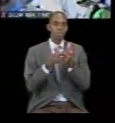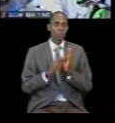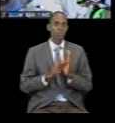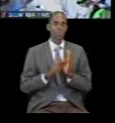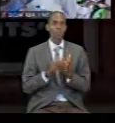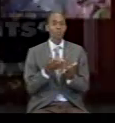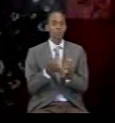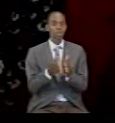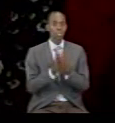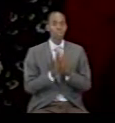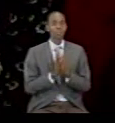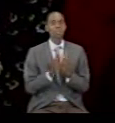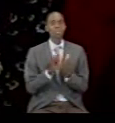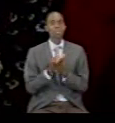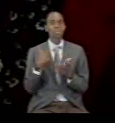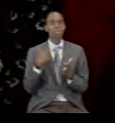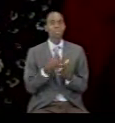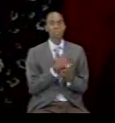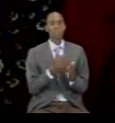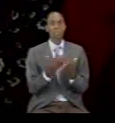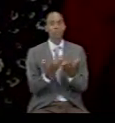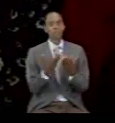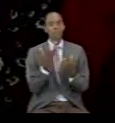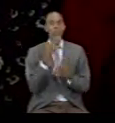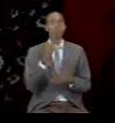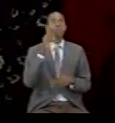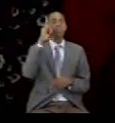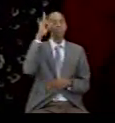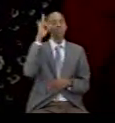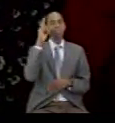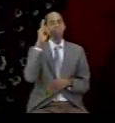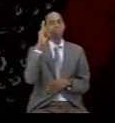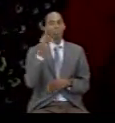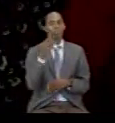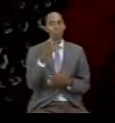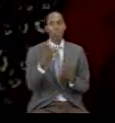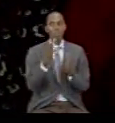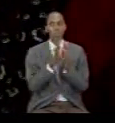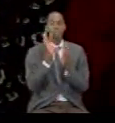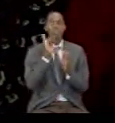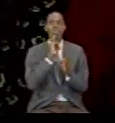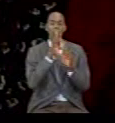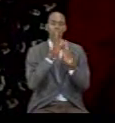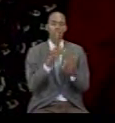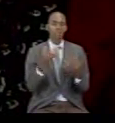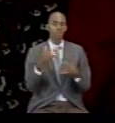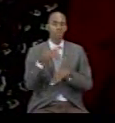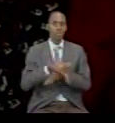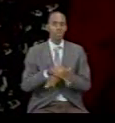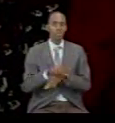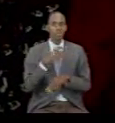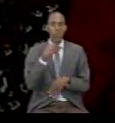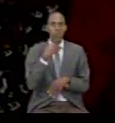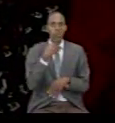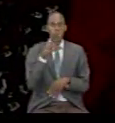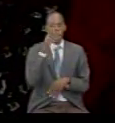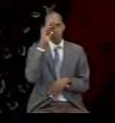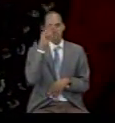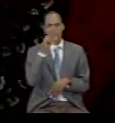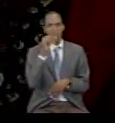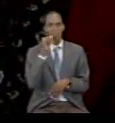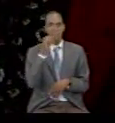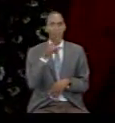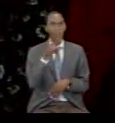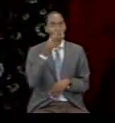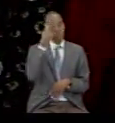Somebody's prayer is answered tonight. Where is he? What is she there? Because it